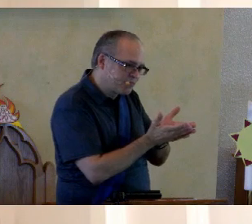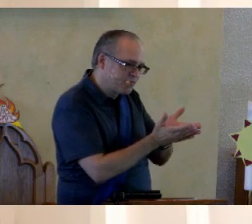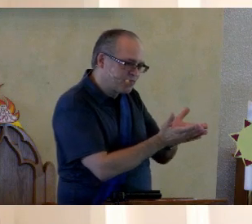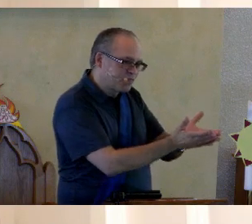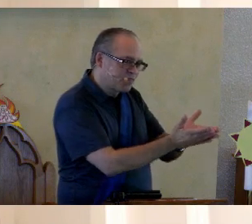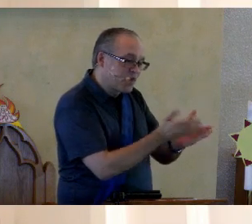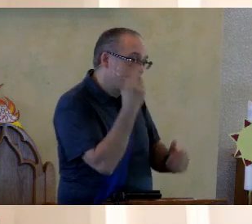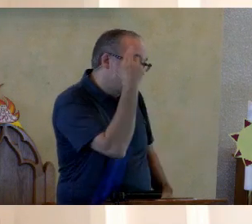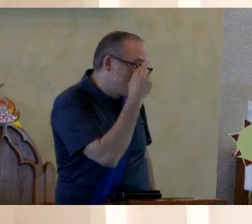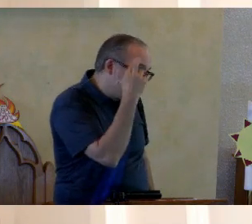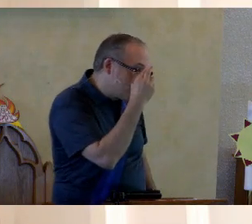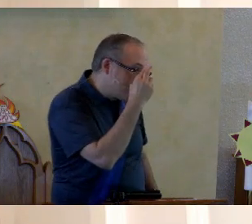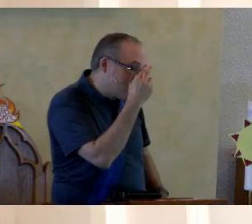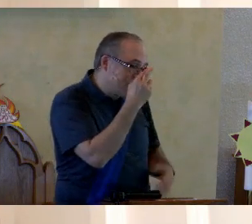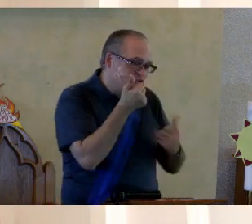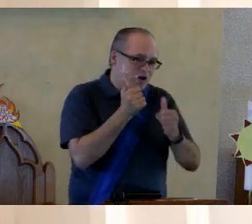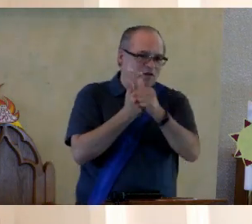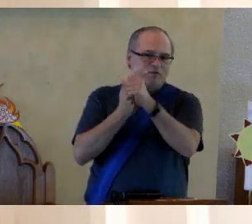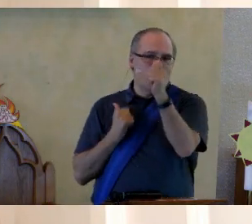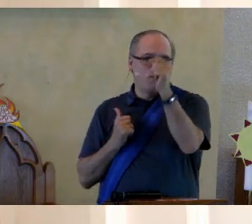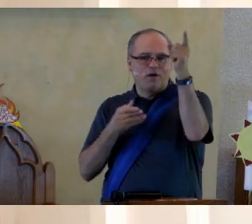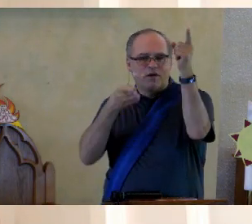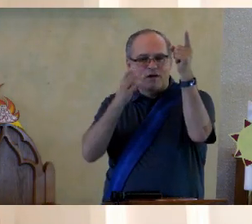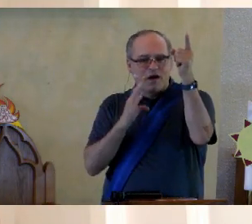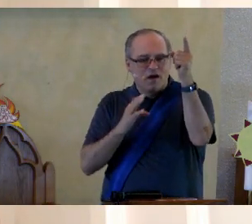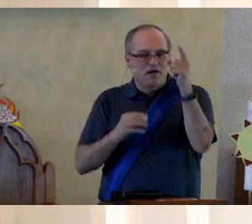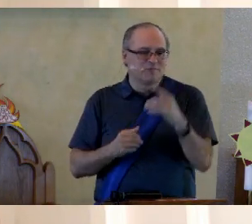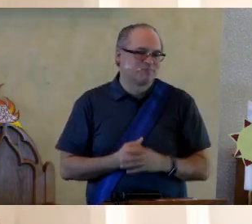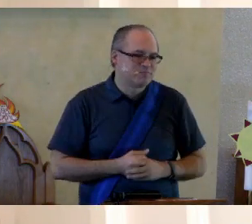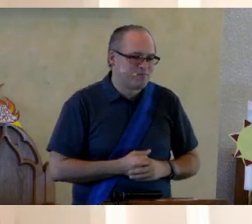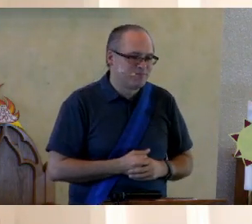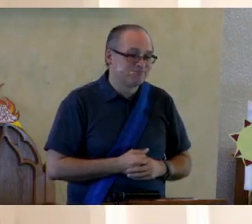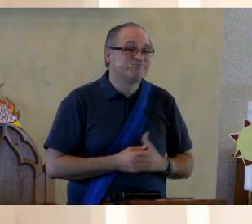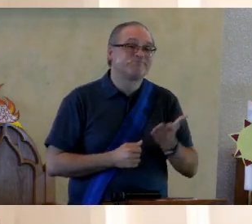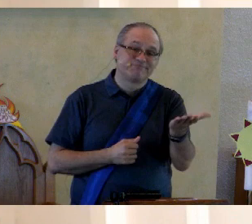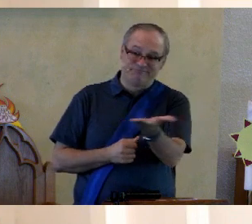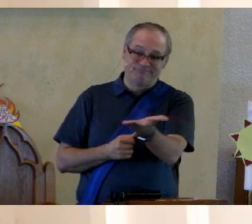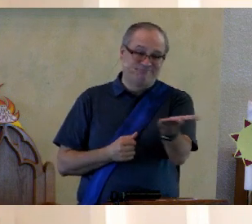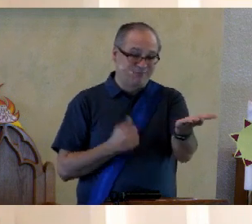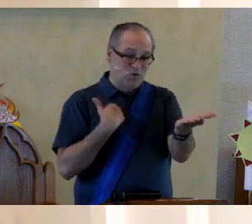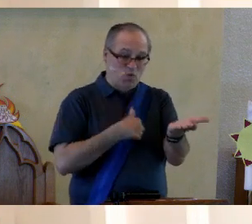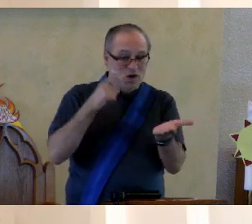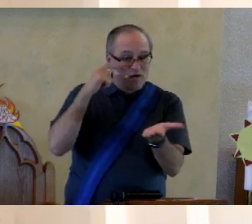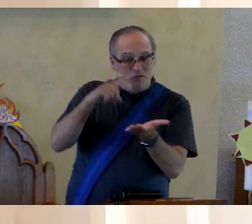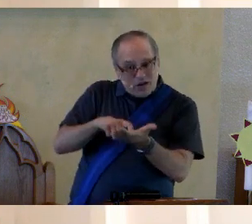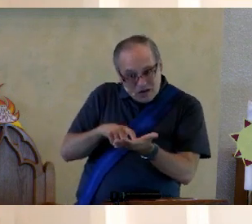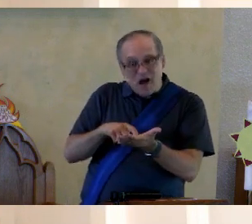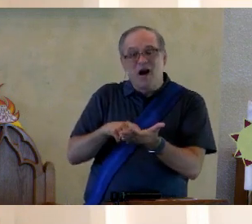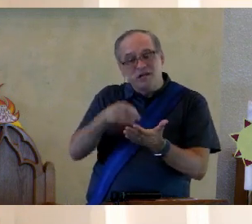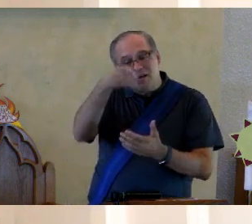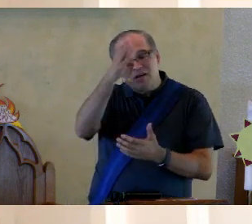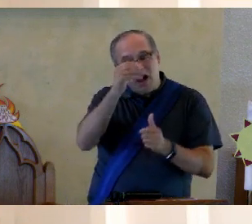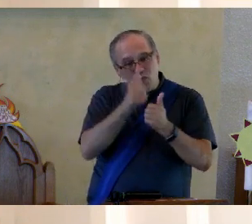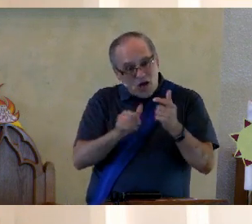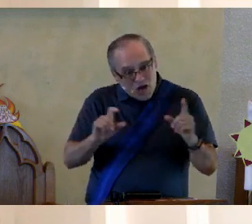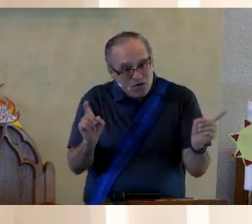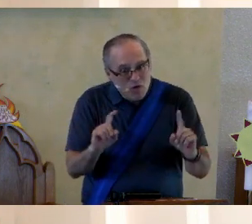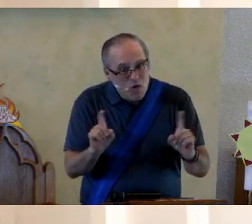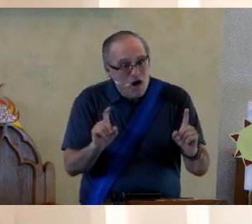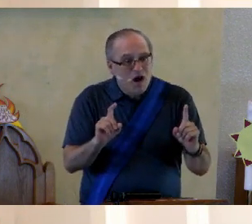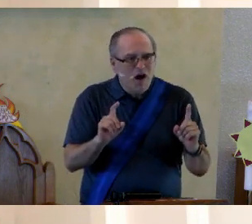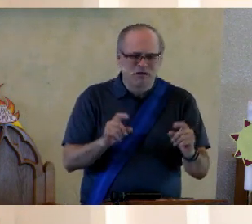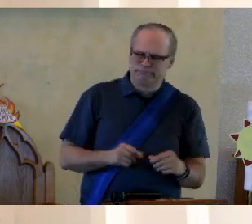to get away from the Lord. For those of us who recognize that we serve a God who is omnipresent, the idea of getting